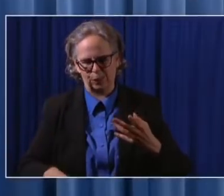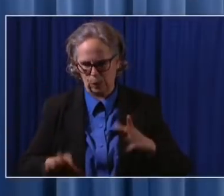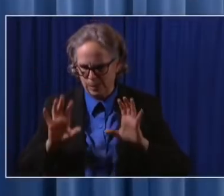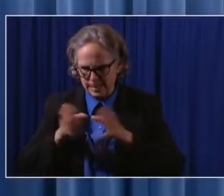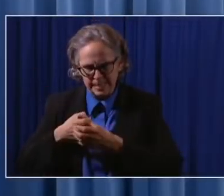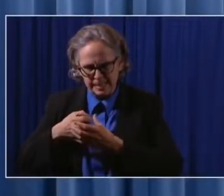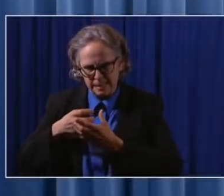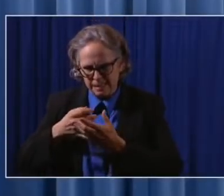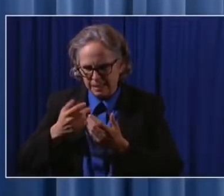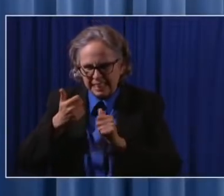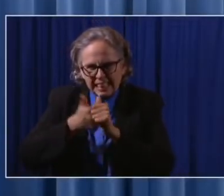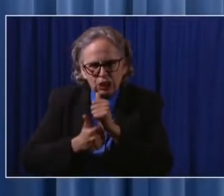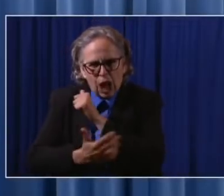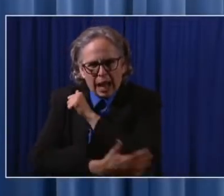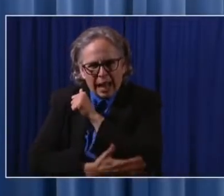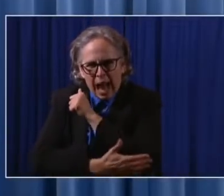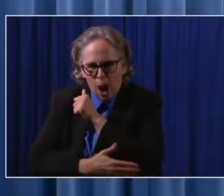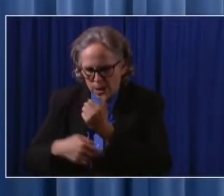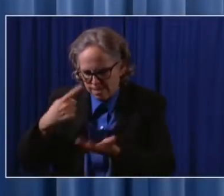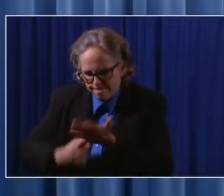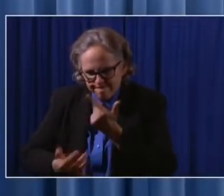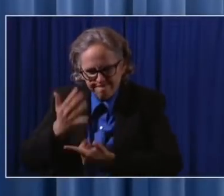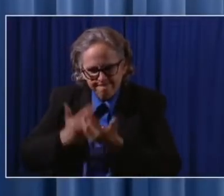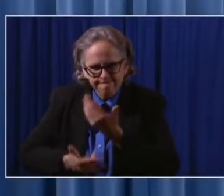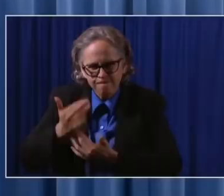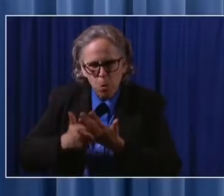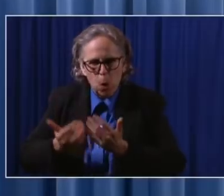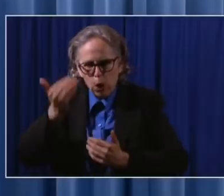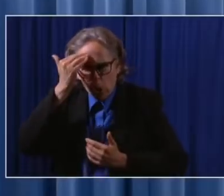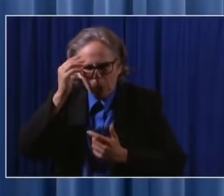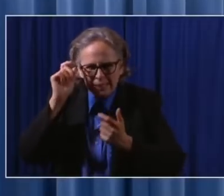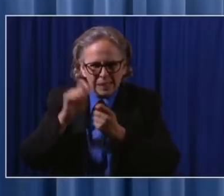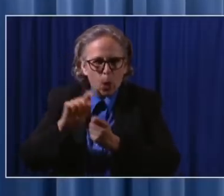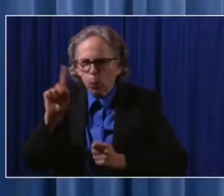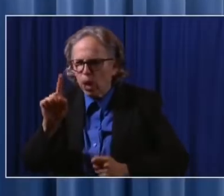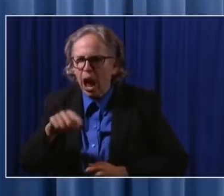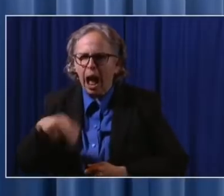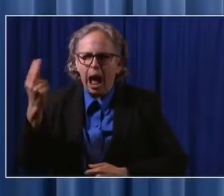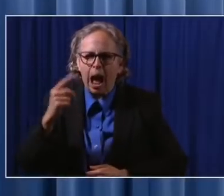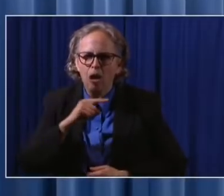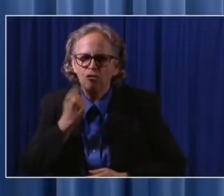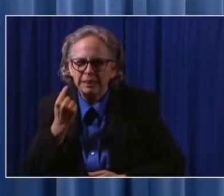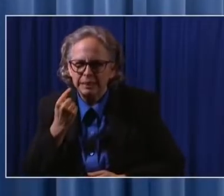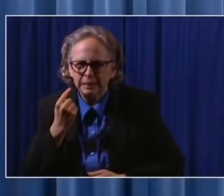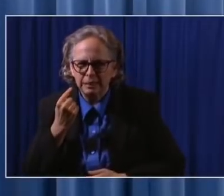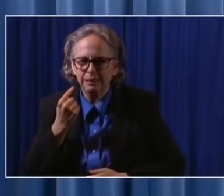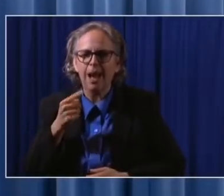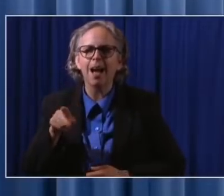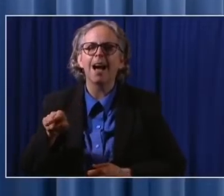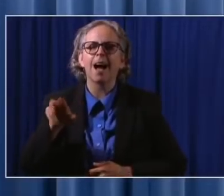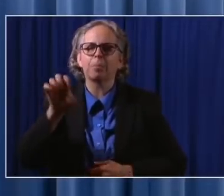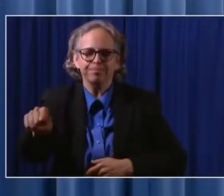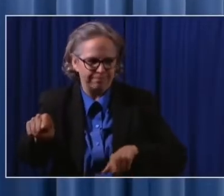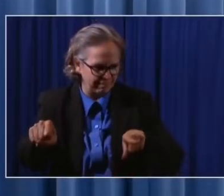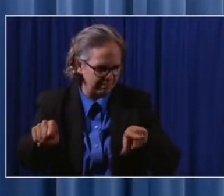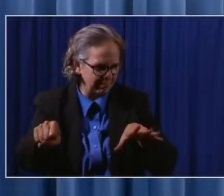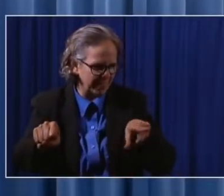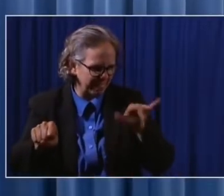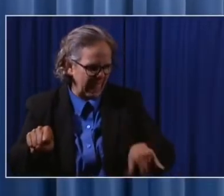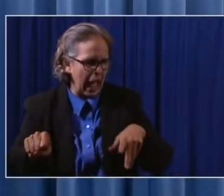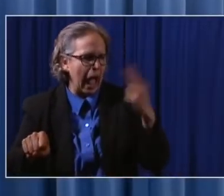data those counties that are most at risk, and to say, okay, we're going to have this